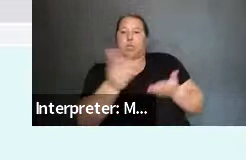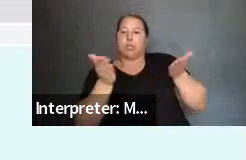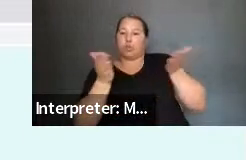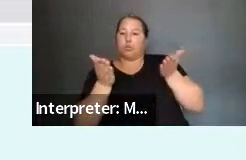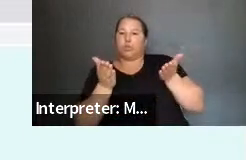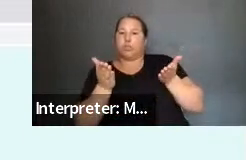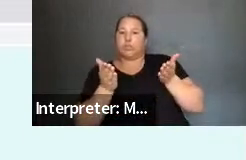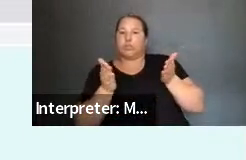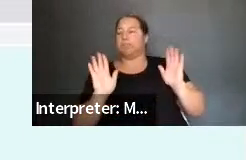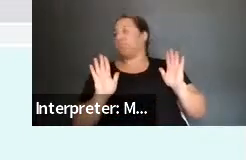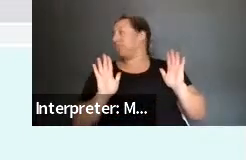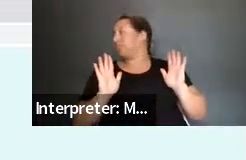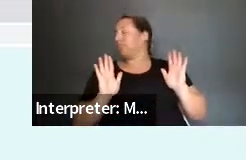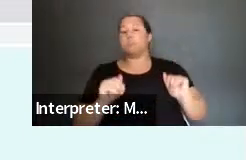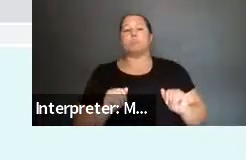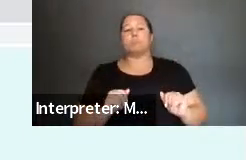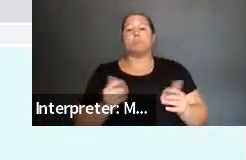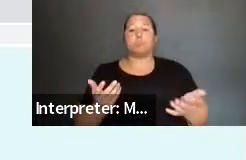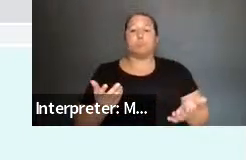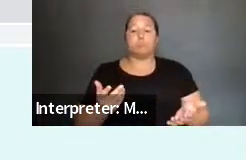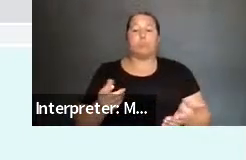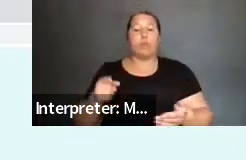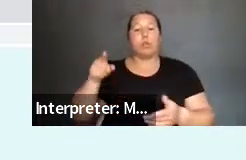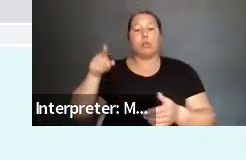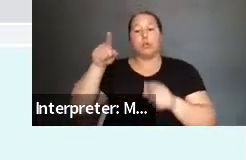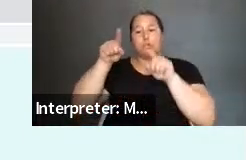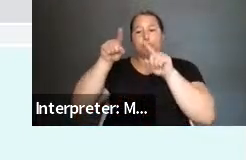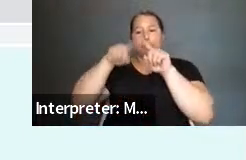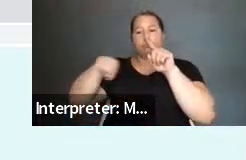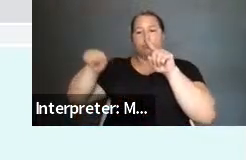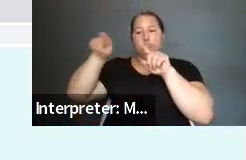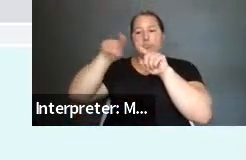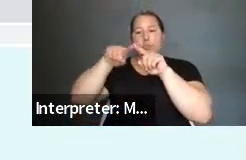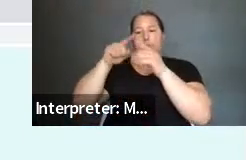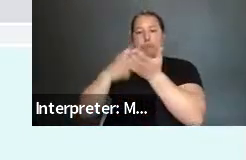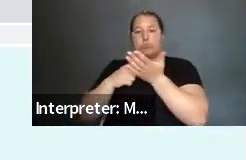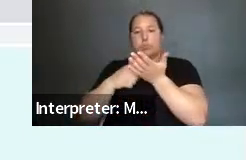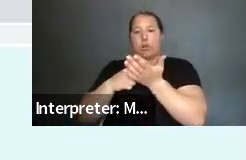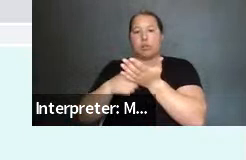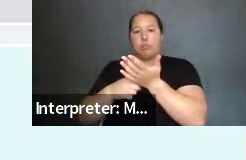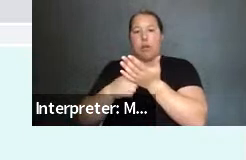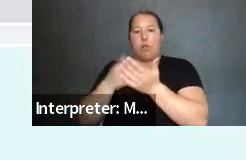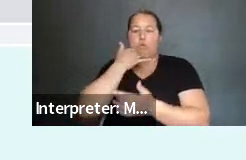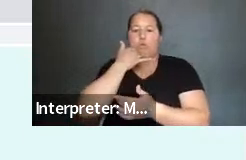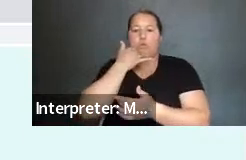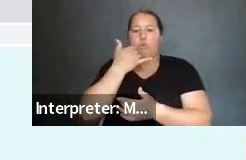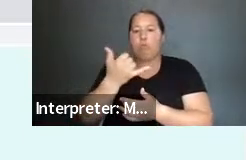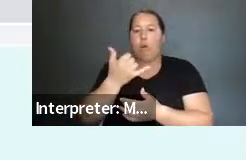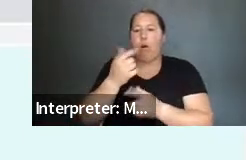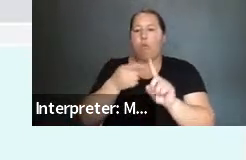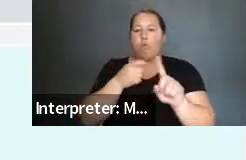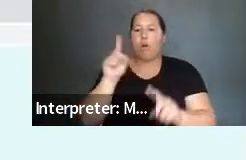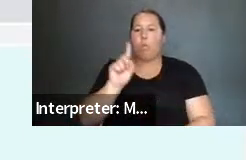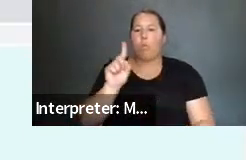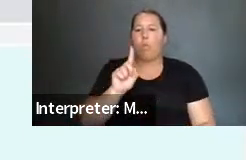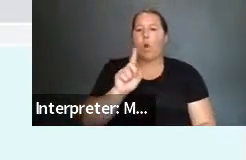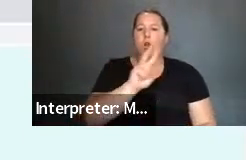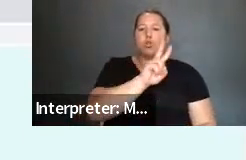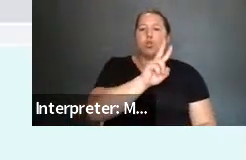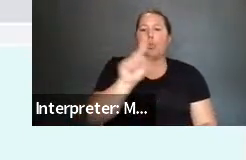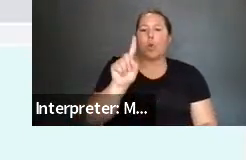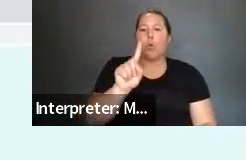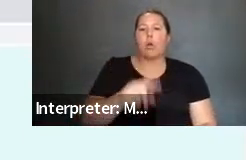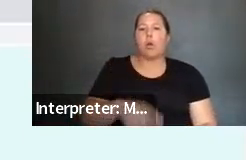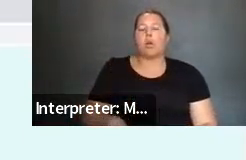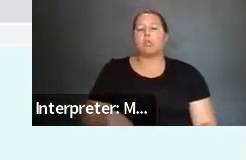This chart over here talks about the calls or the referral source. And so if you look here, 211, if you look at that,